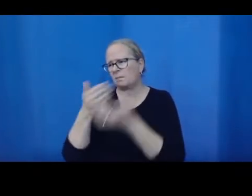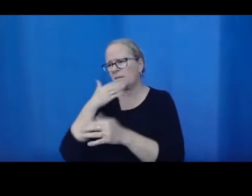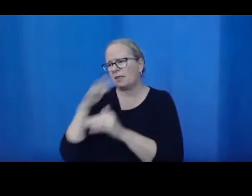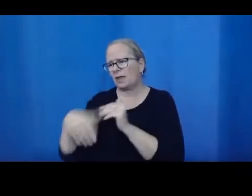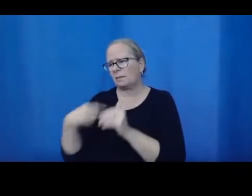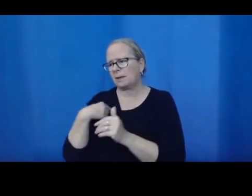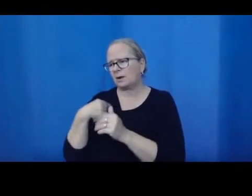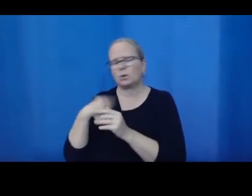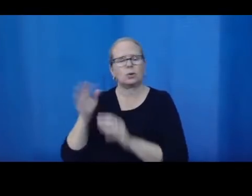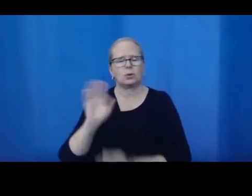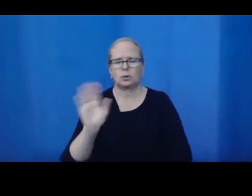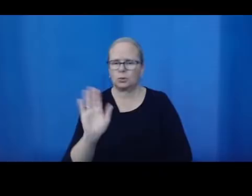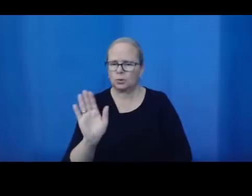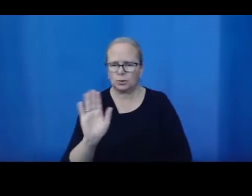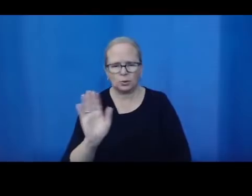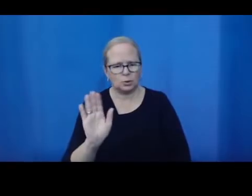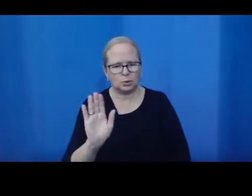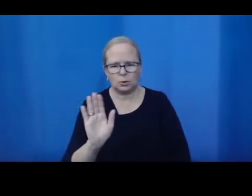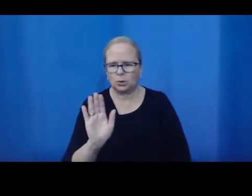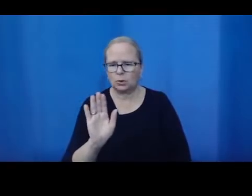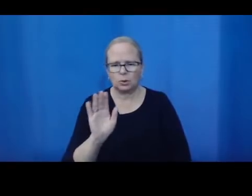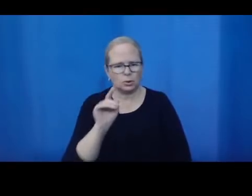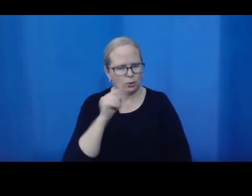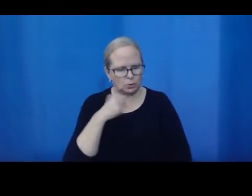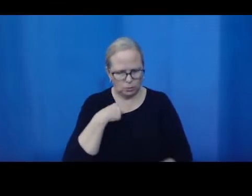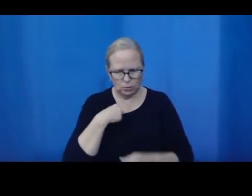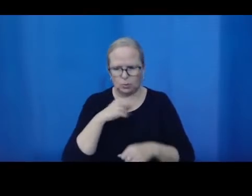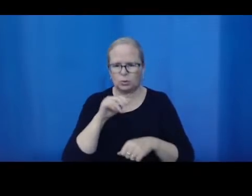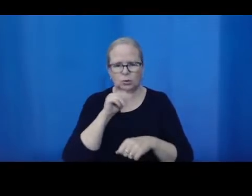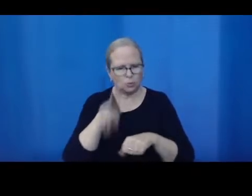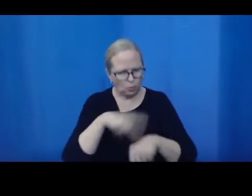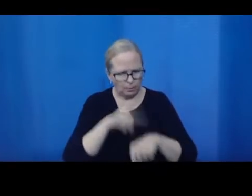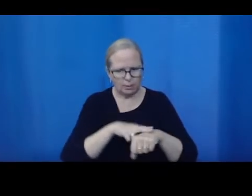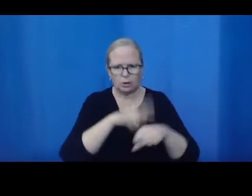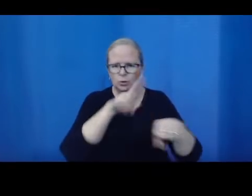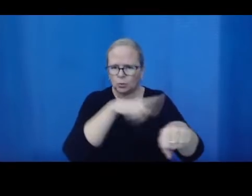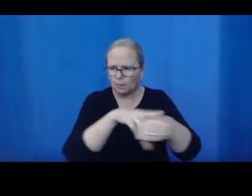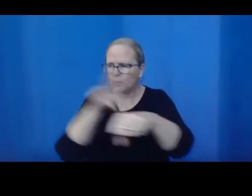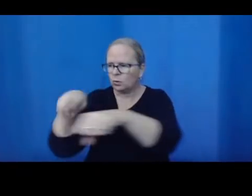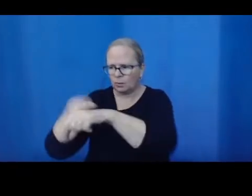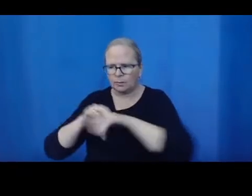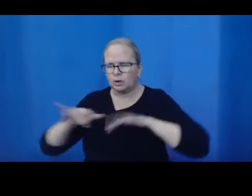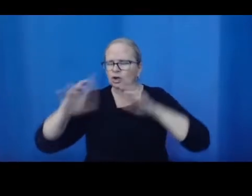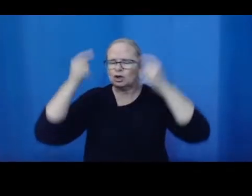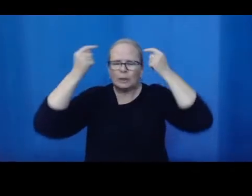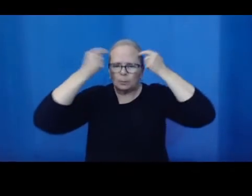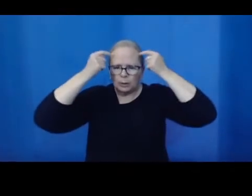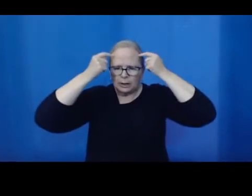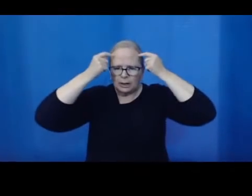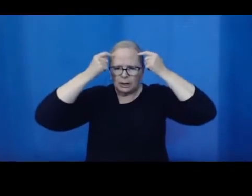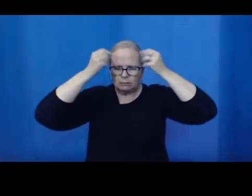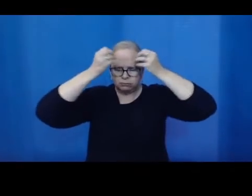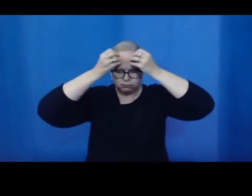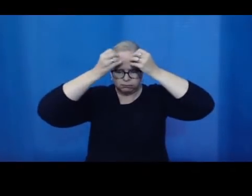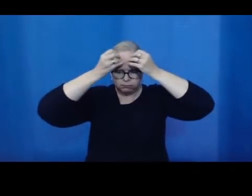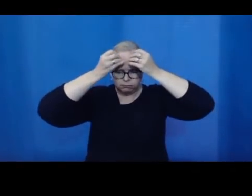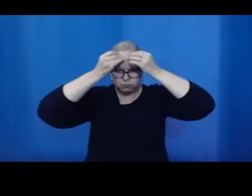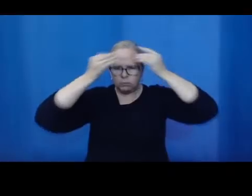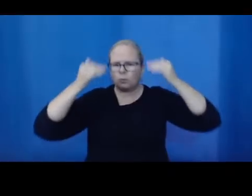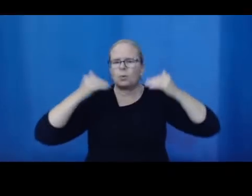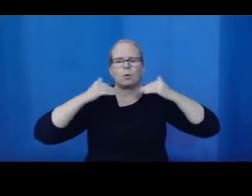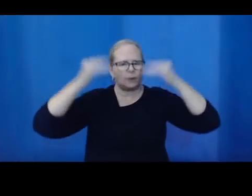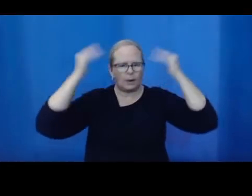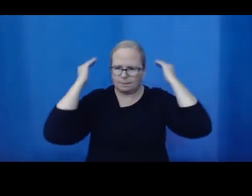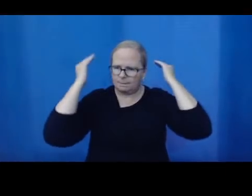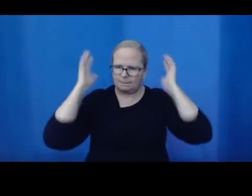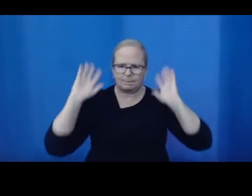get too overwhelmed, and depending on how we're wired, will indicate which way we might go. We might become more anxious, we might become depressed, we might